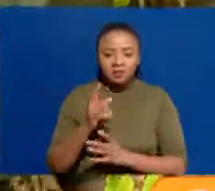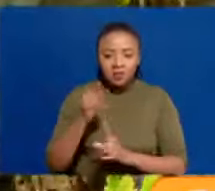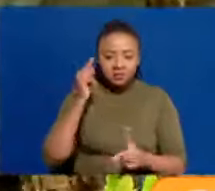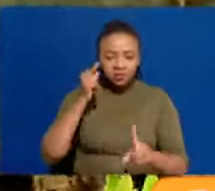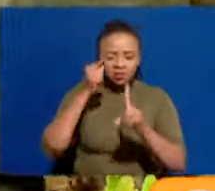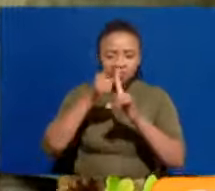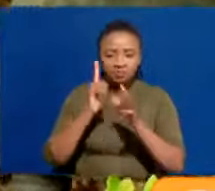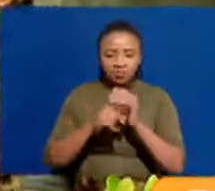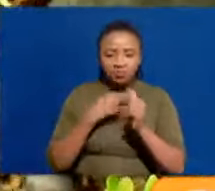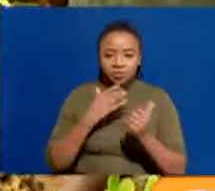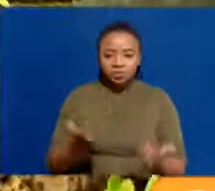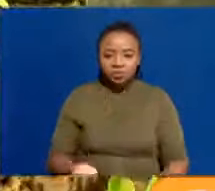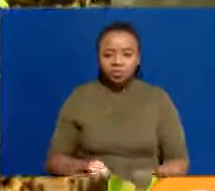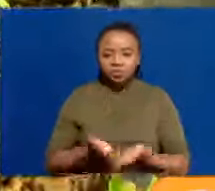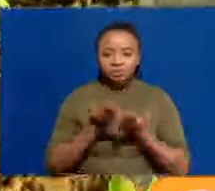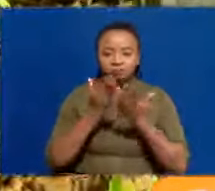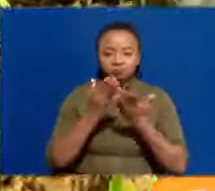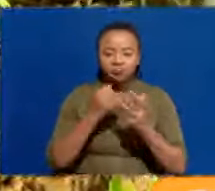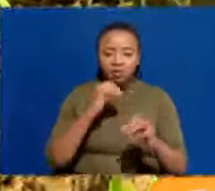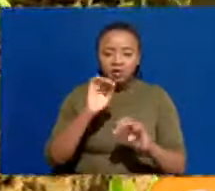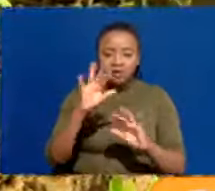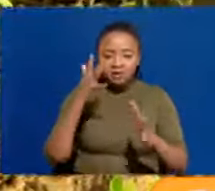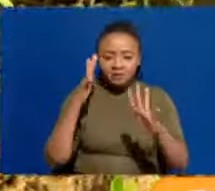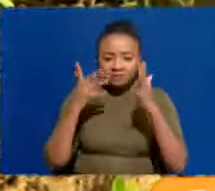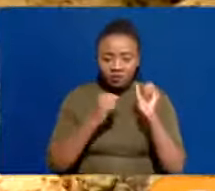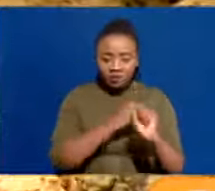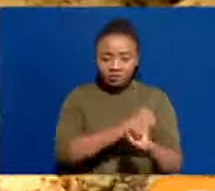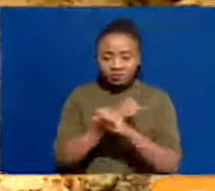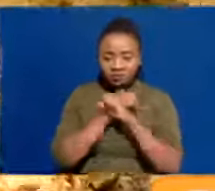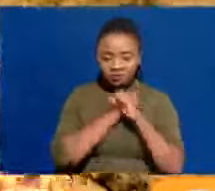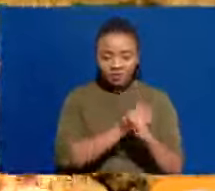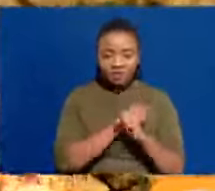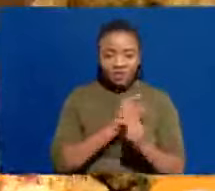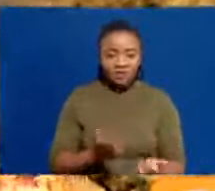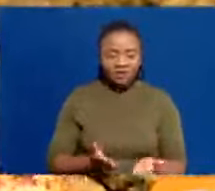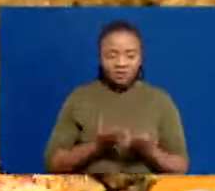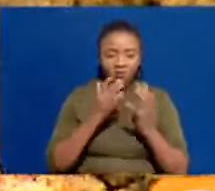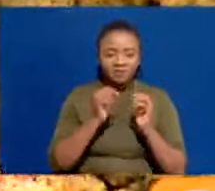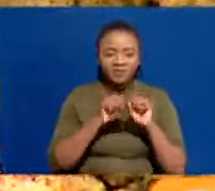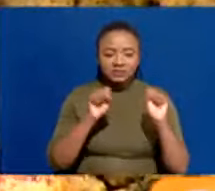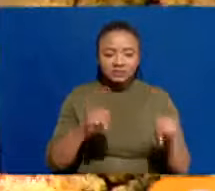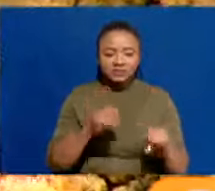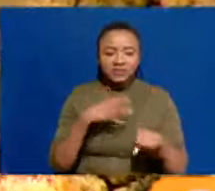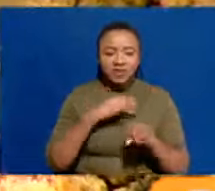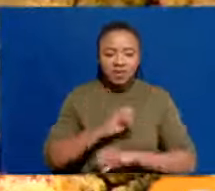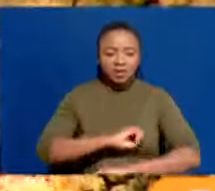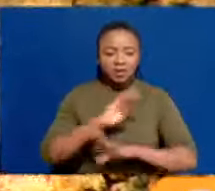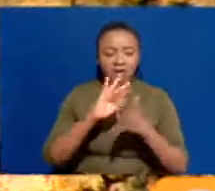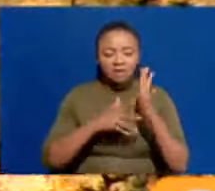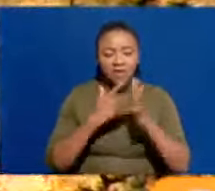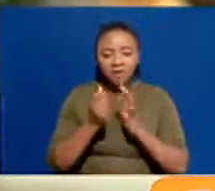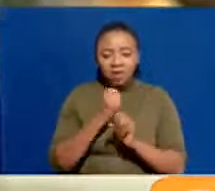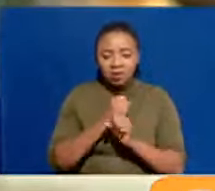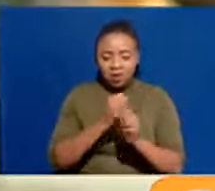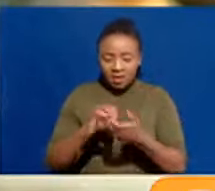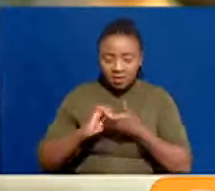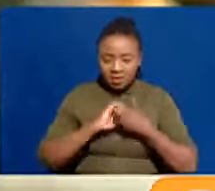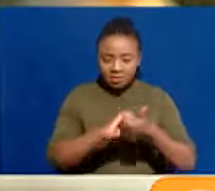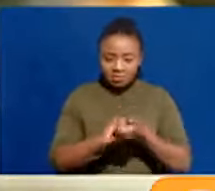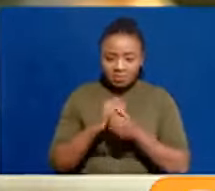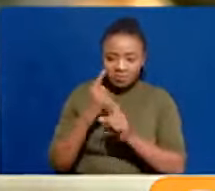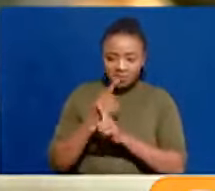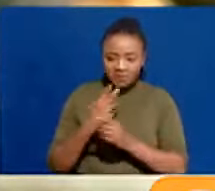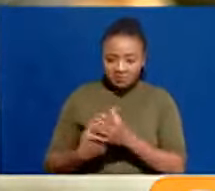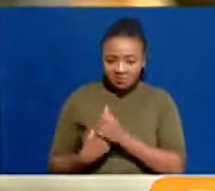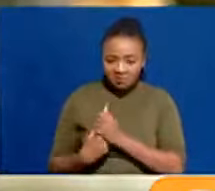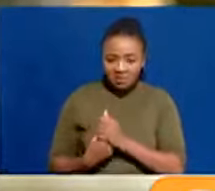objective is to enhance conservation and restoration of ecosystems through a clear framework of engagement with partners.